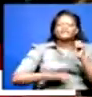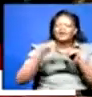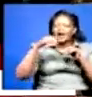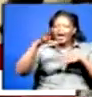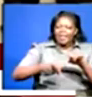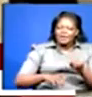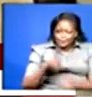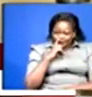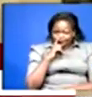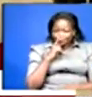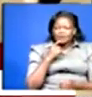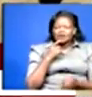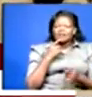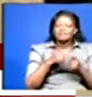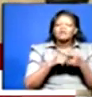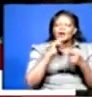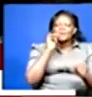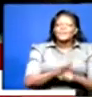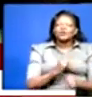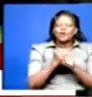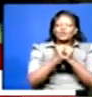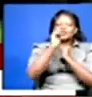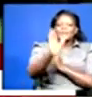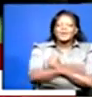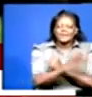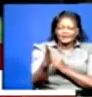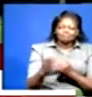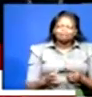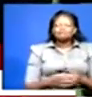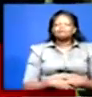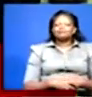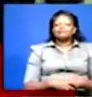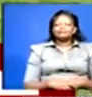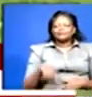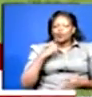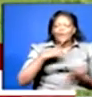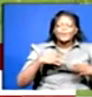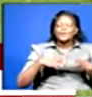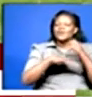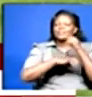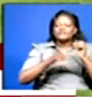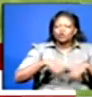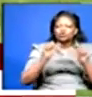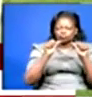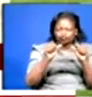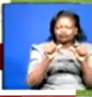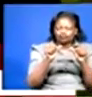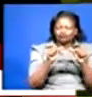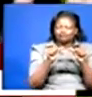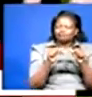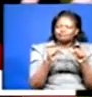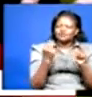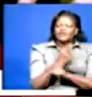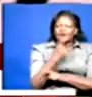vice, pledging to work with parliament. Wale kule wanaiba ngombe, actually it is livestock rustling, it is not cattle rustling.